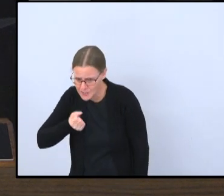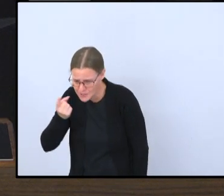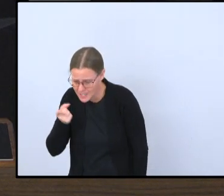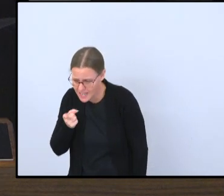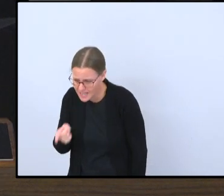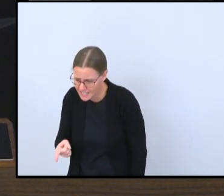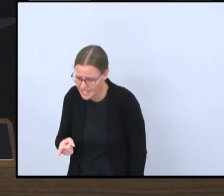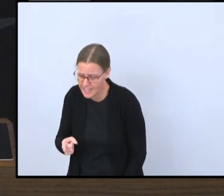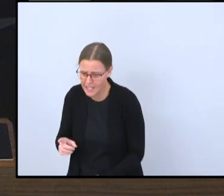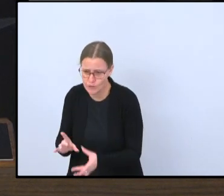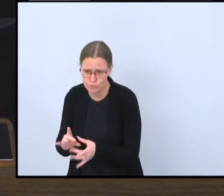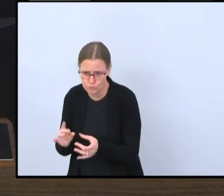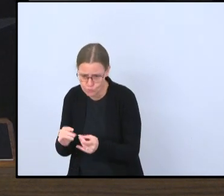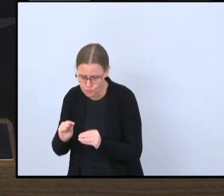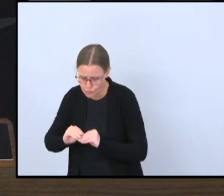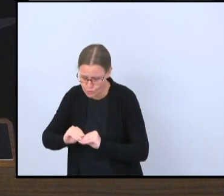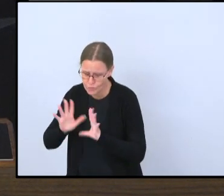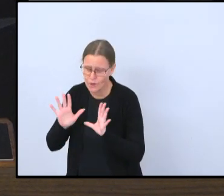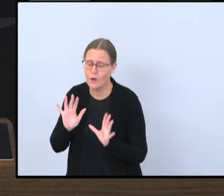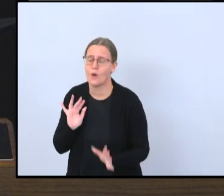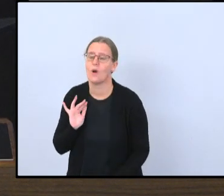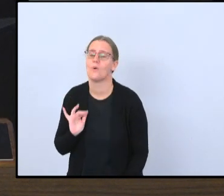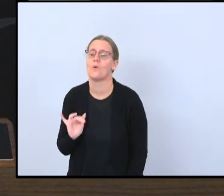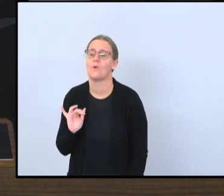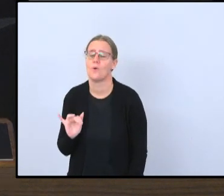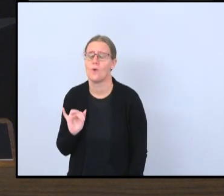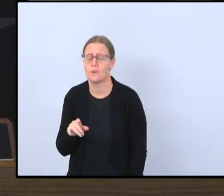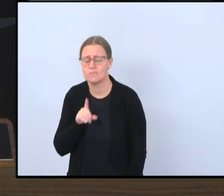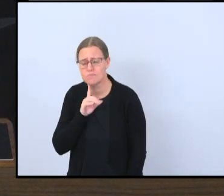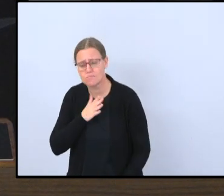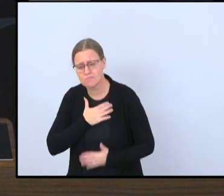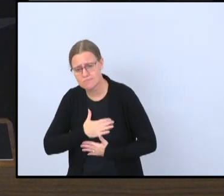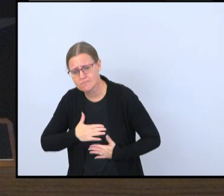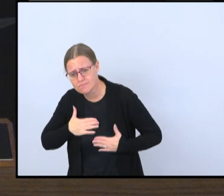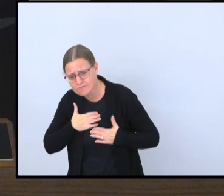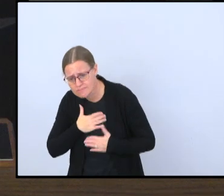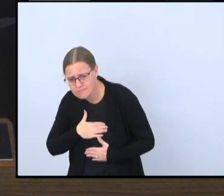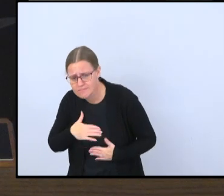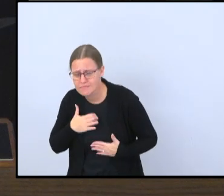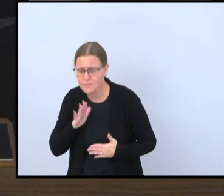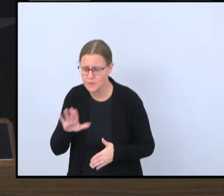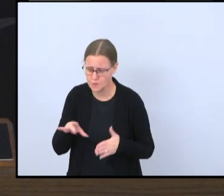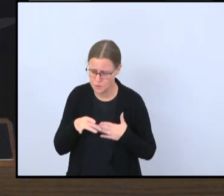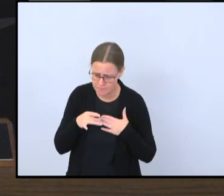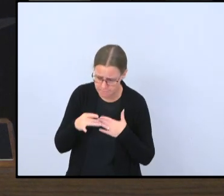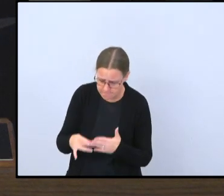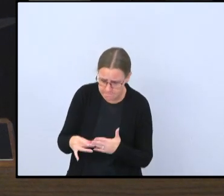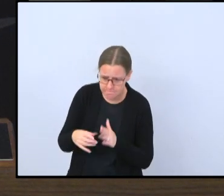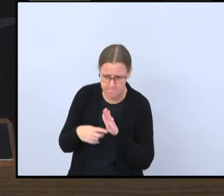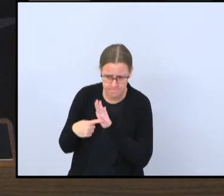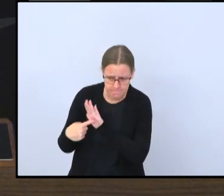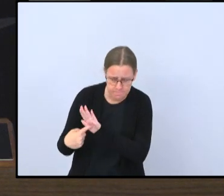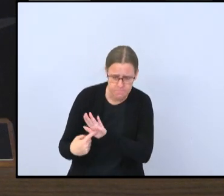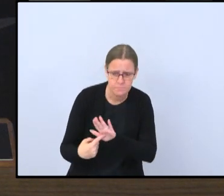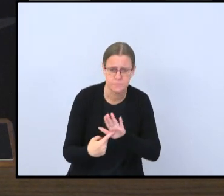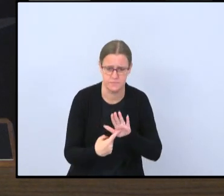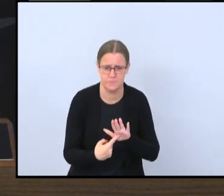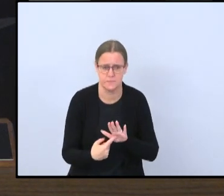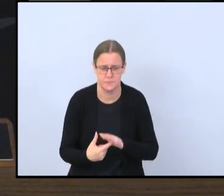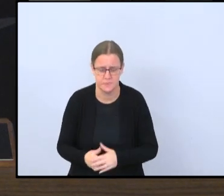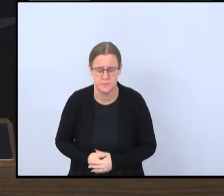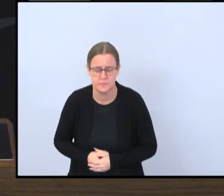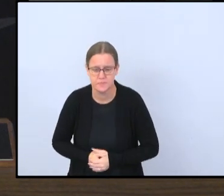And for that, I appreciate and am grateful for the leadership that you have shown on our